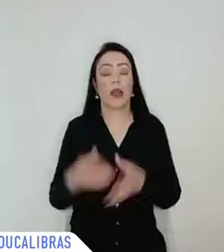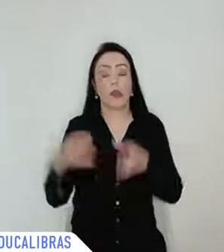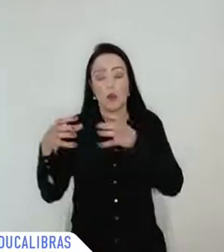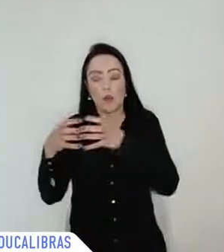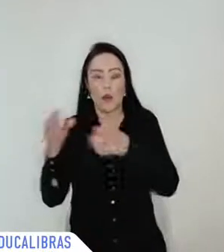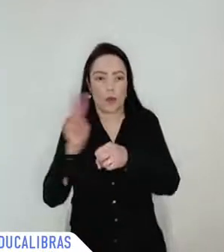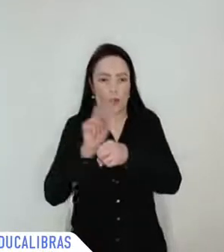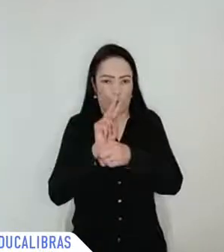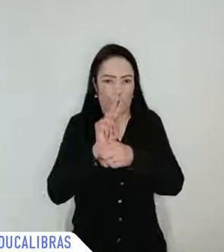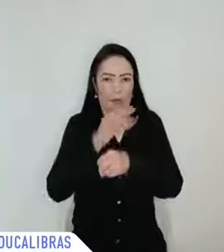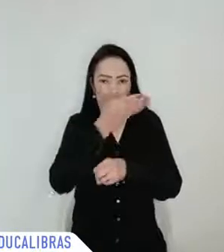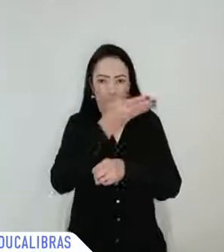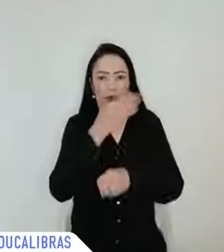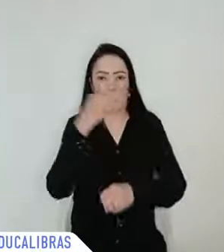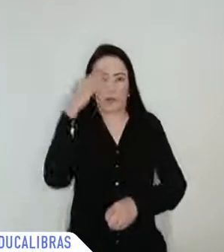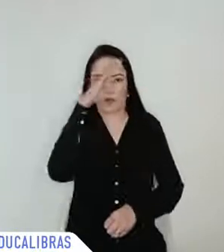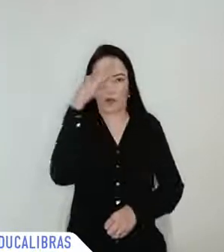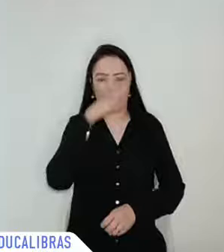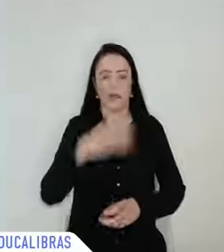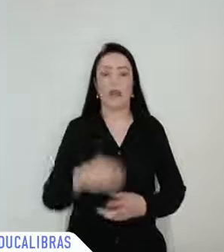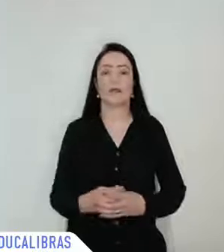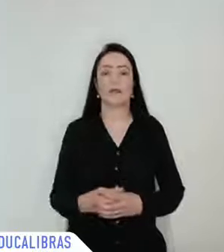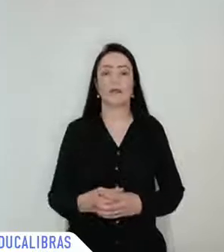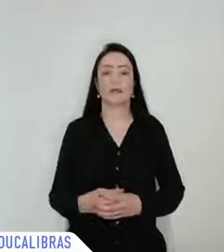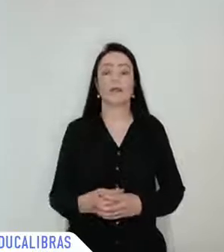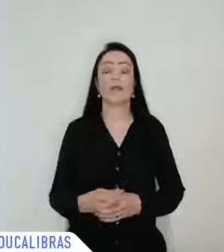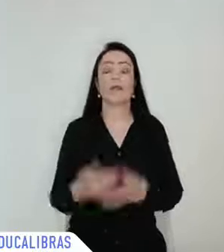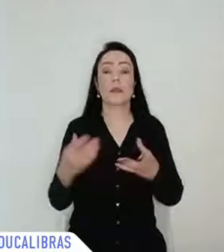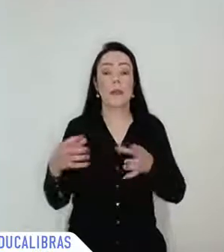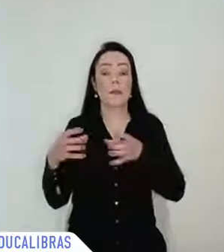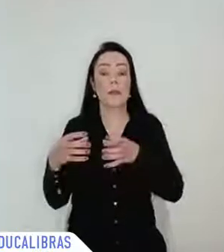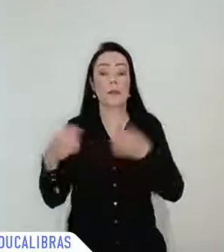said, Bolsonarism has to